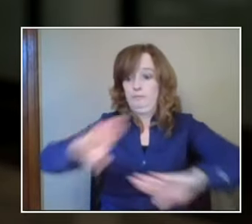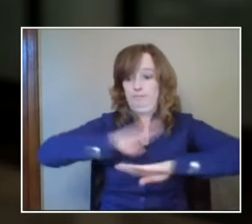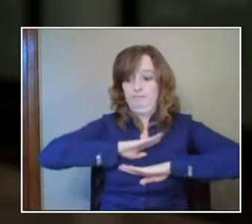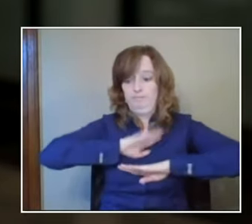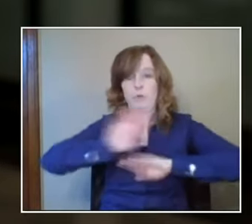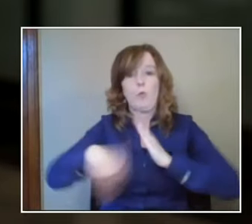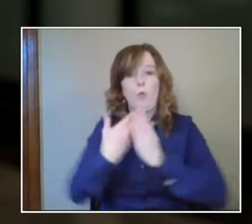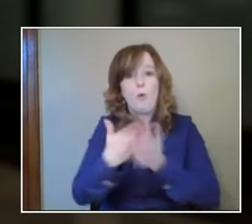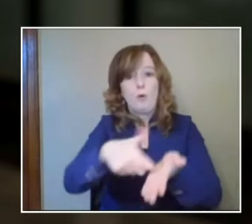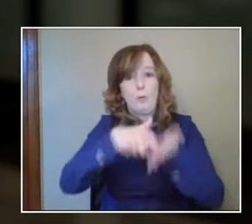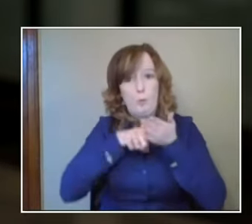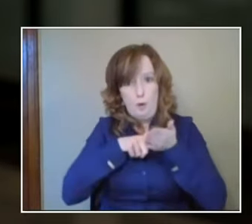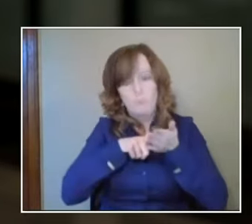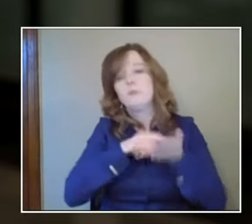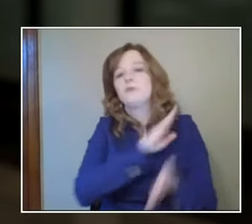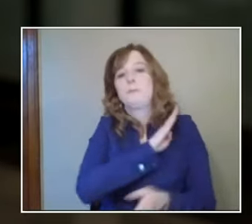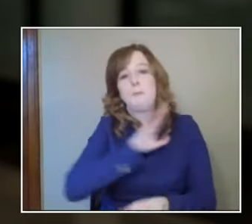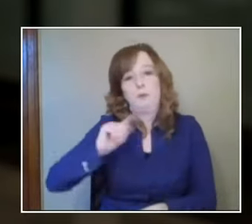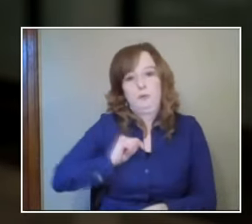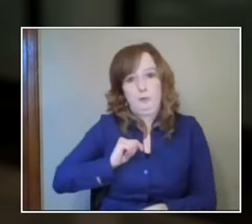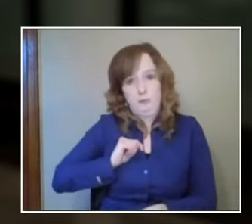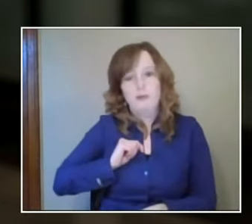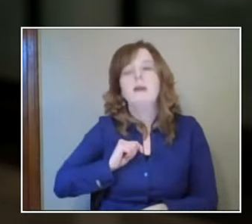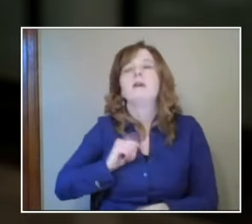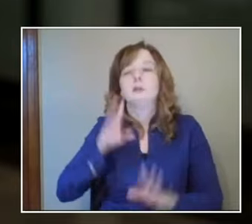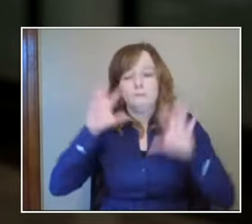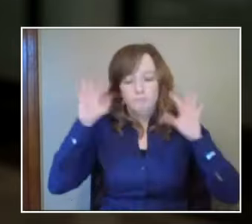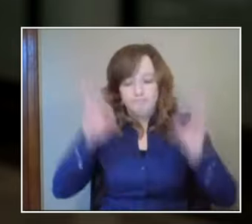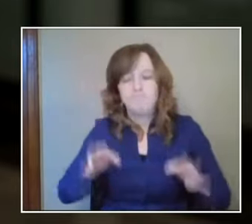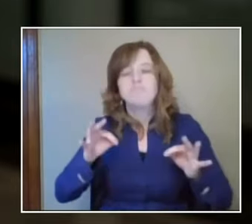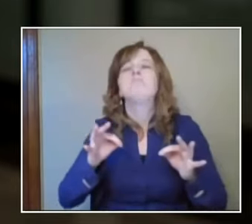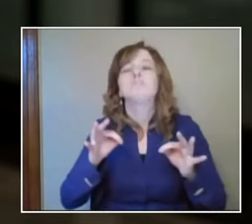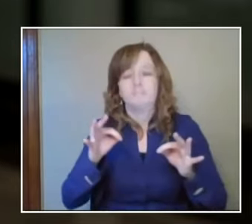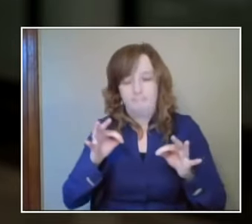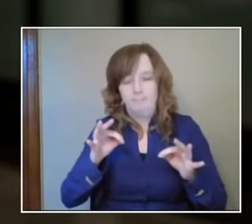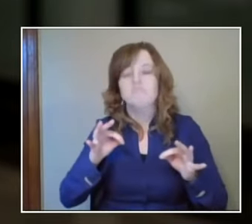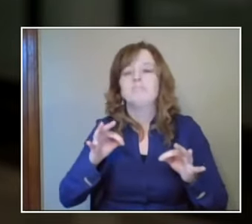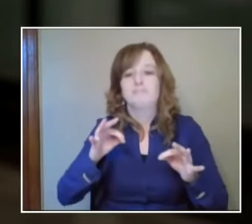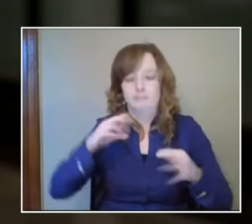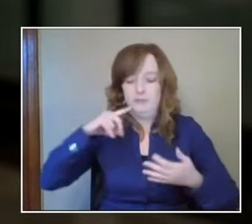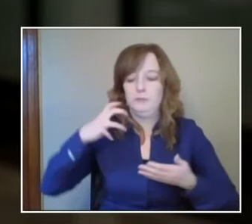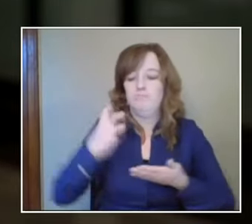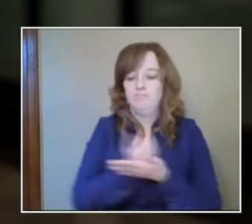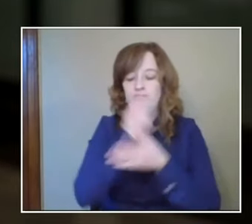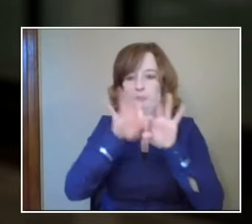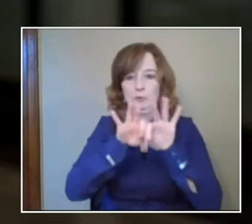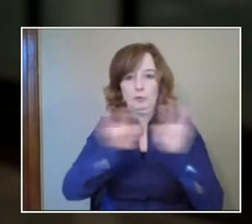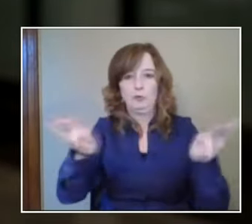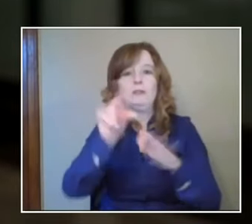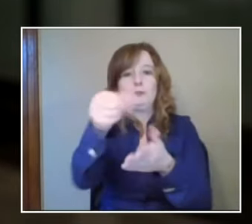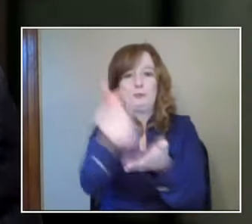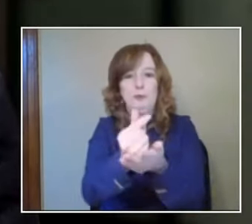Trustees and are deemed worthy of distinction as graduates of Columbus State Community College.